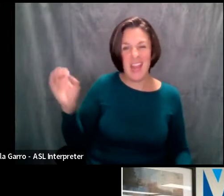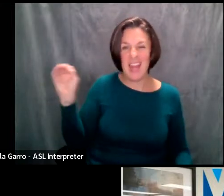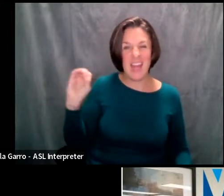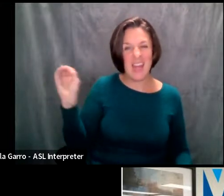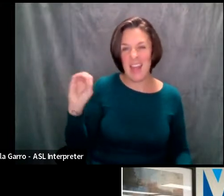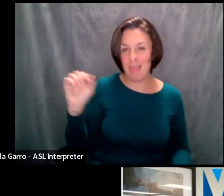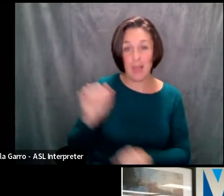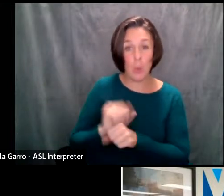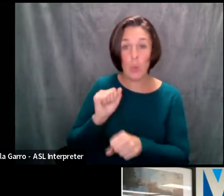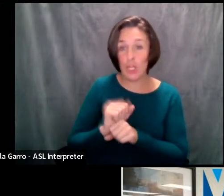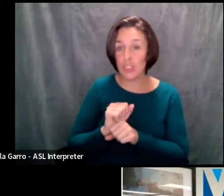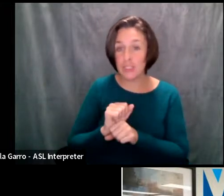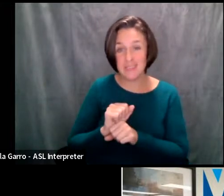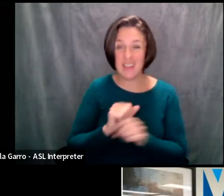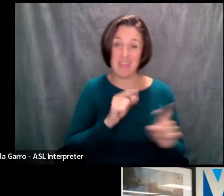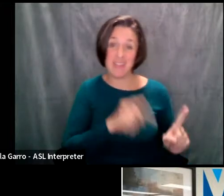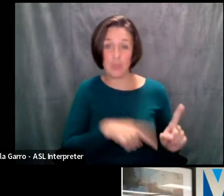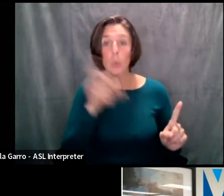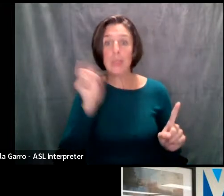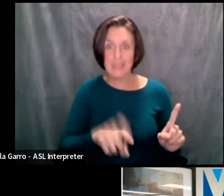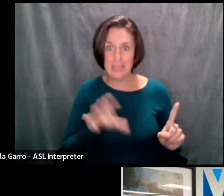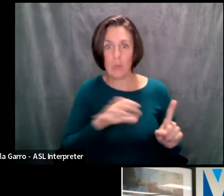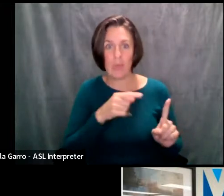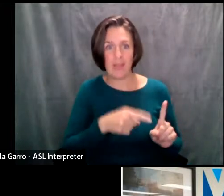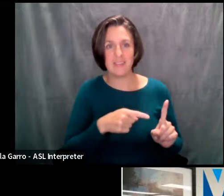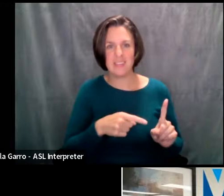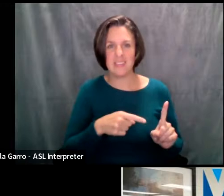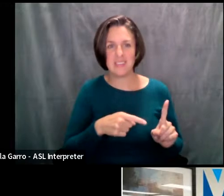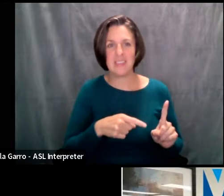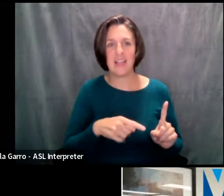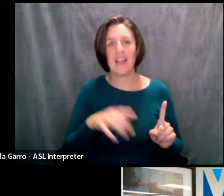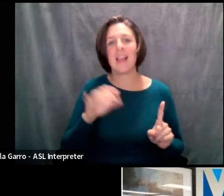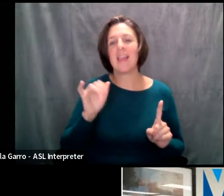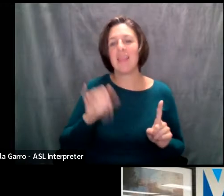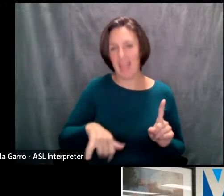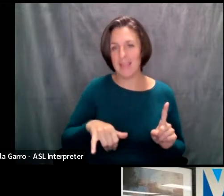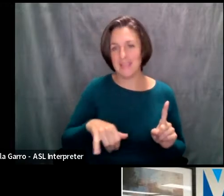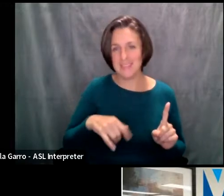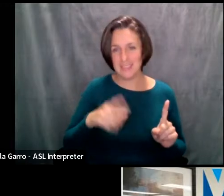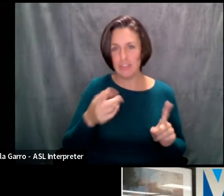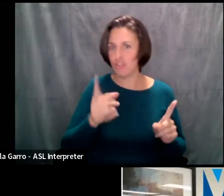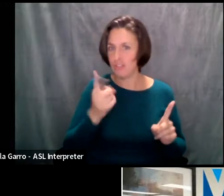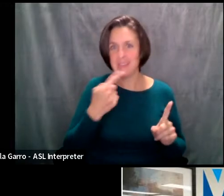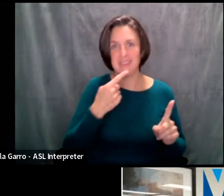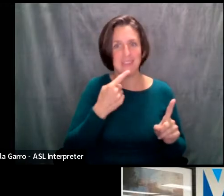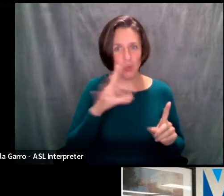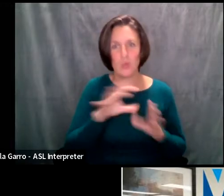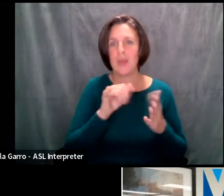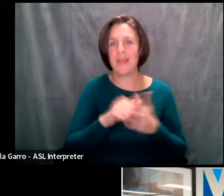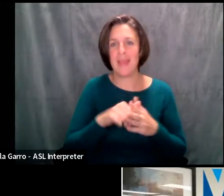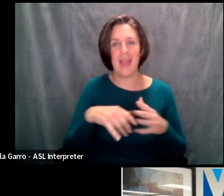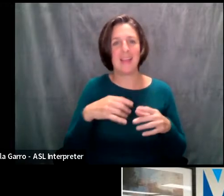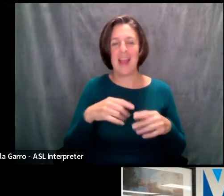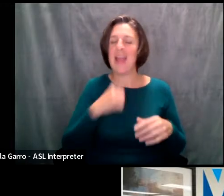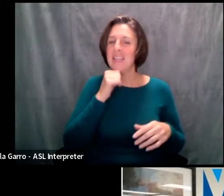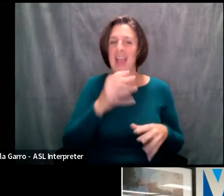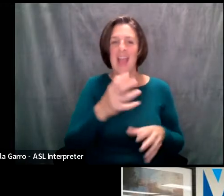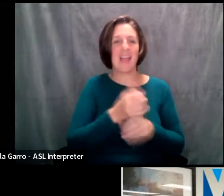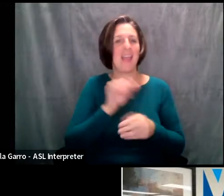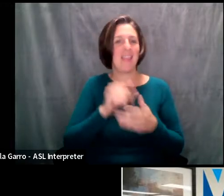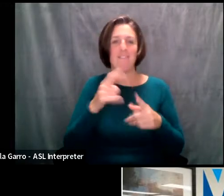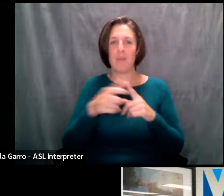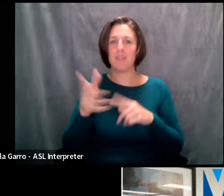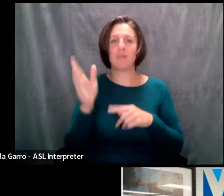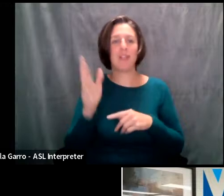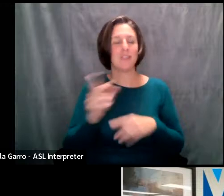with. I'm cool with that. But I didn't get that from this presentation. That's all I'm saying. Sorry. No, and I appreciate that, Trustee